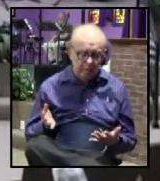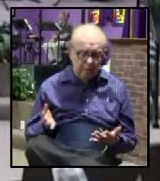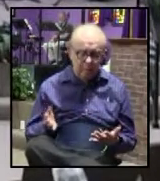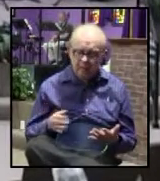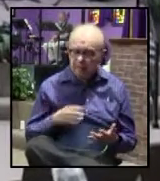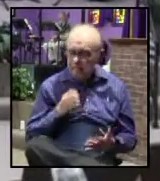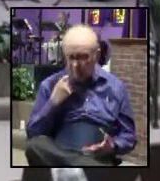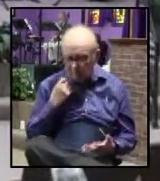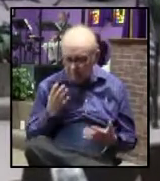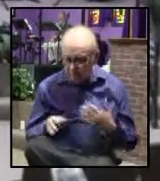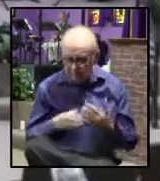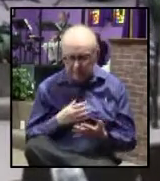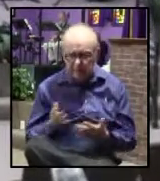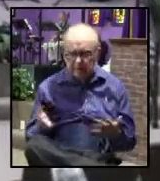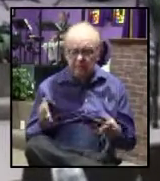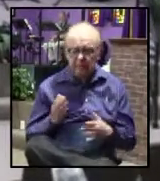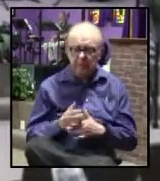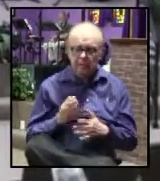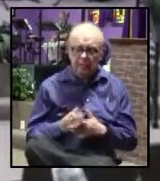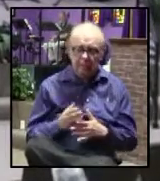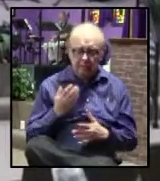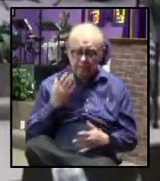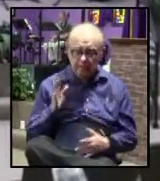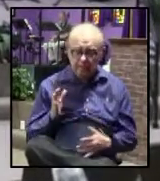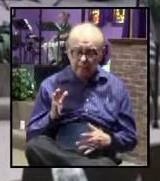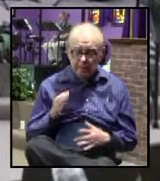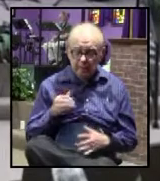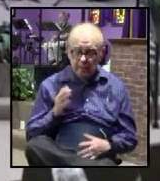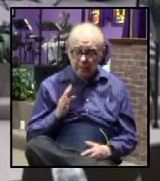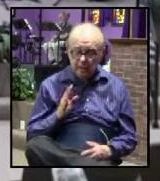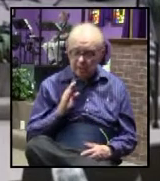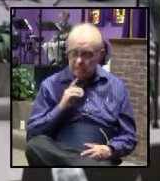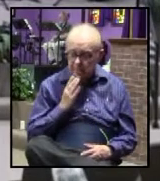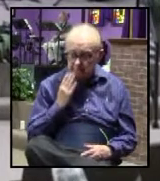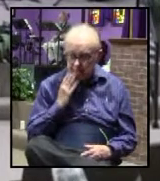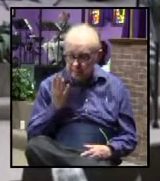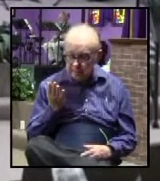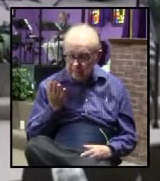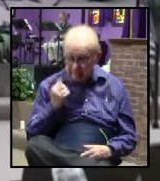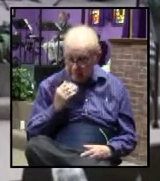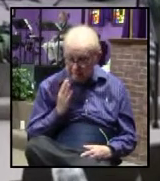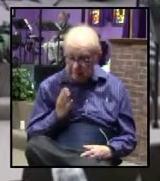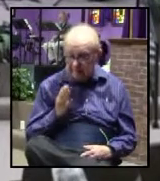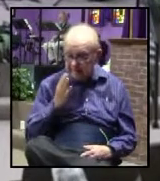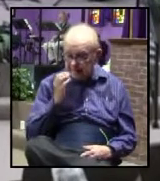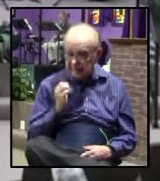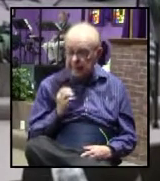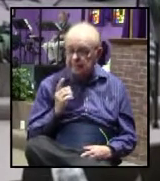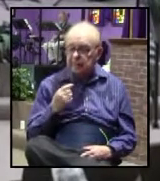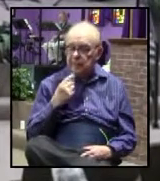with, my addictions and my... No, I don't know, but God does, and he still says, I want you to go.